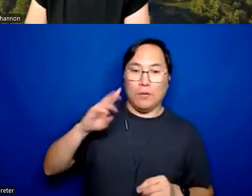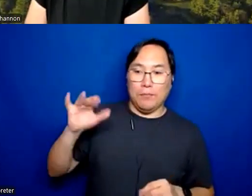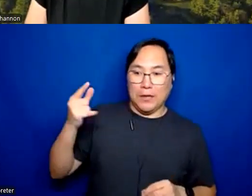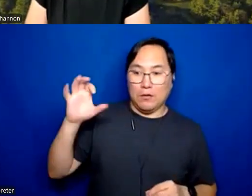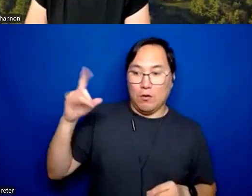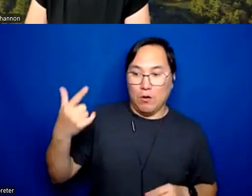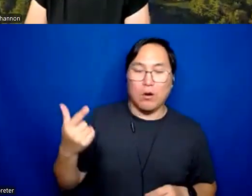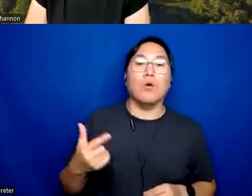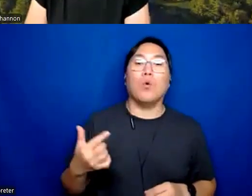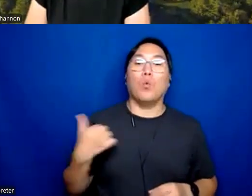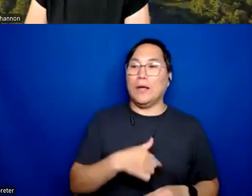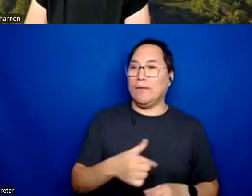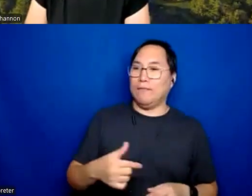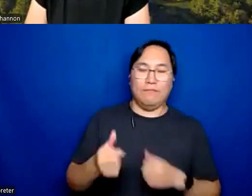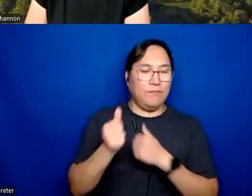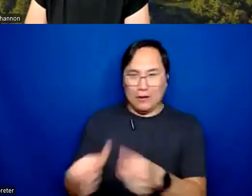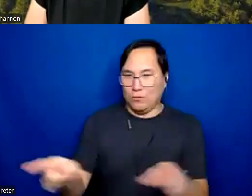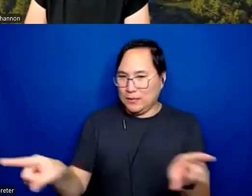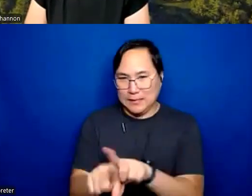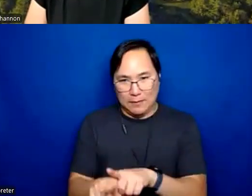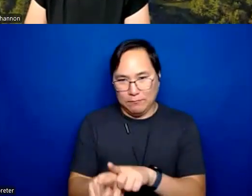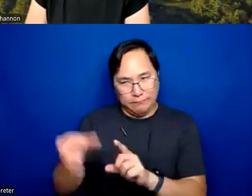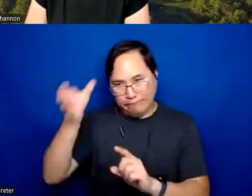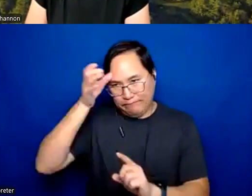same approach.